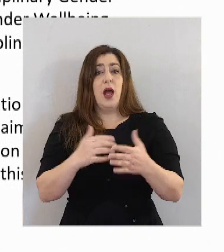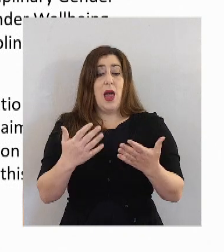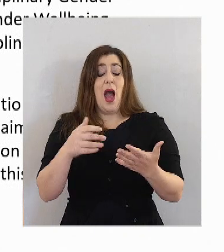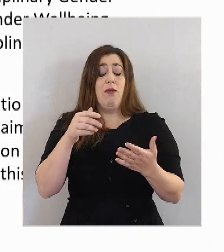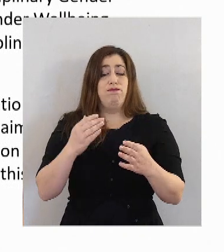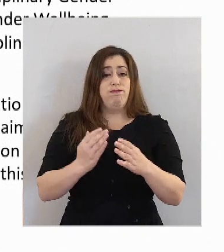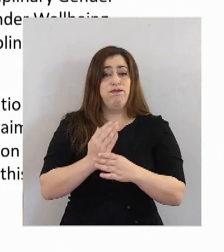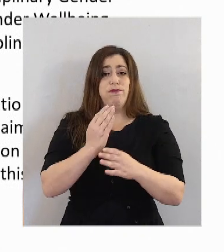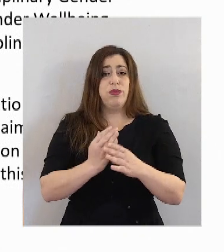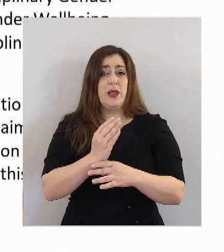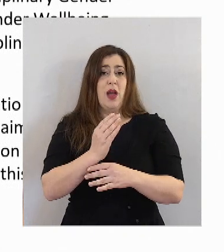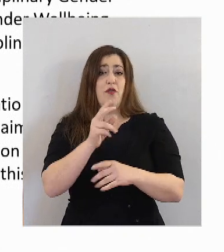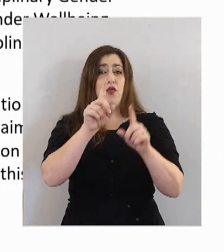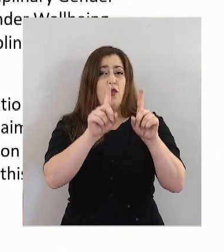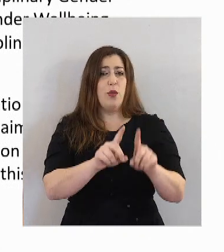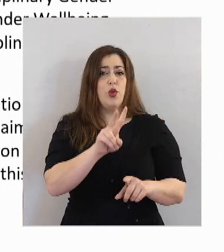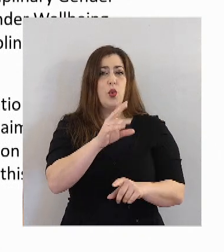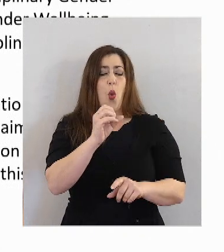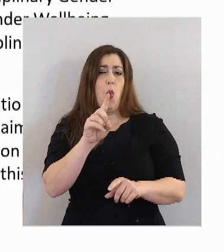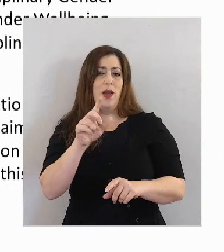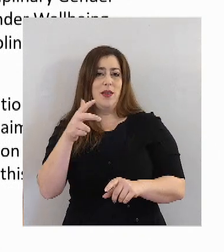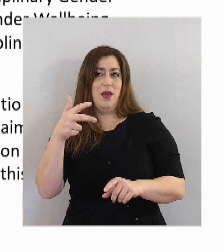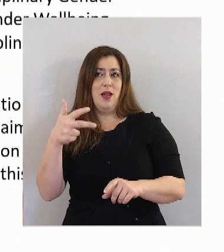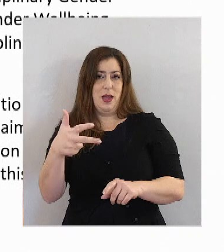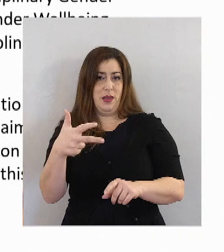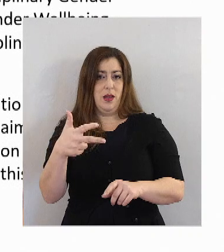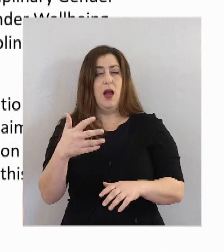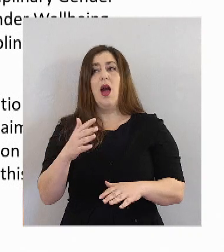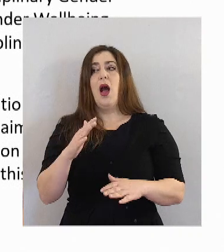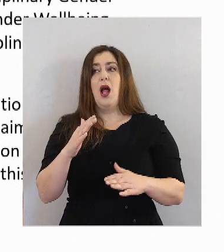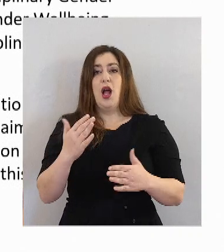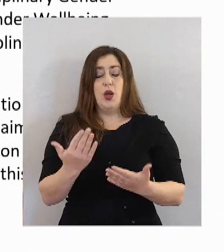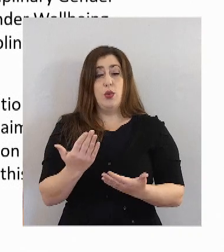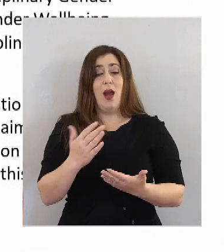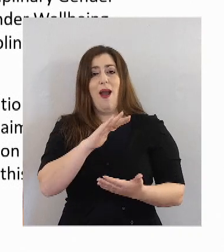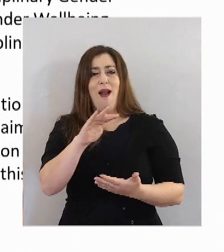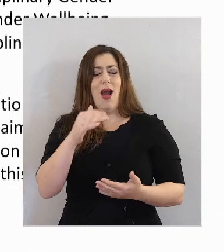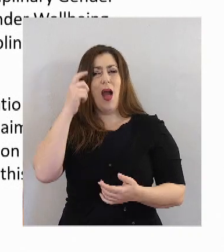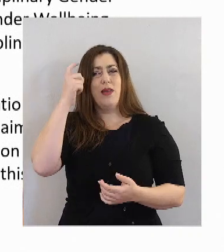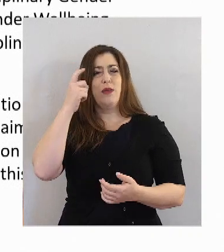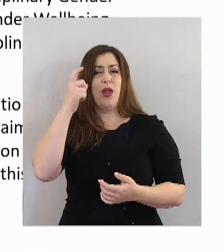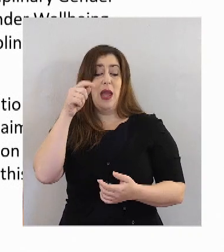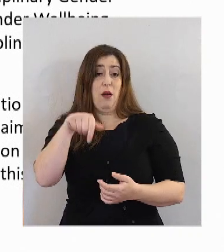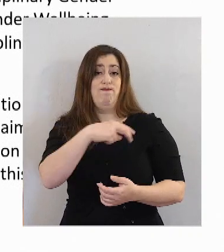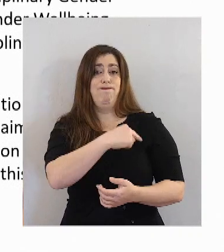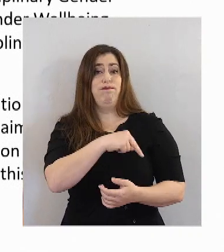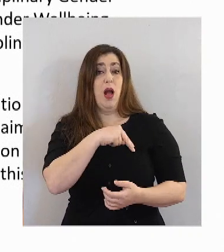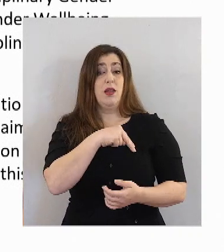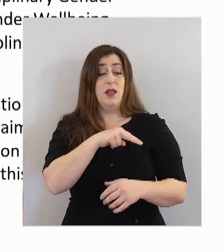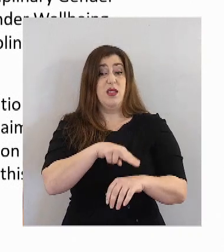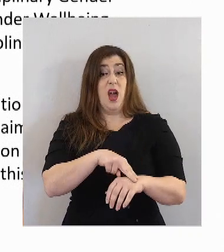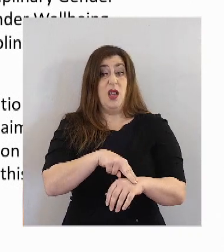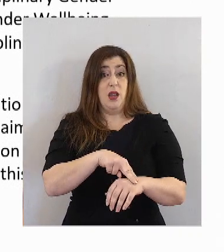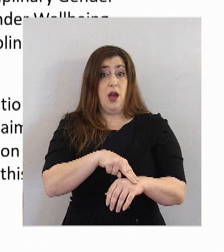November 2018. We thought that at the national level we could benefit from the decades-old experience enjoyed